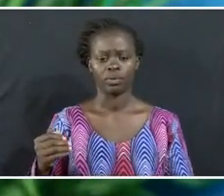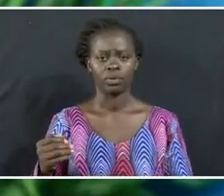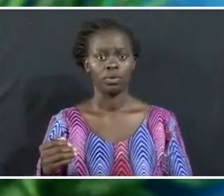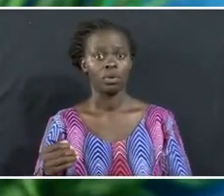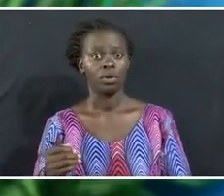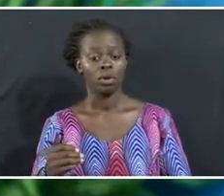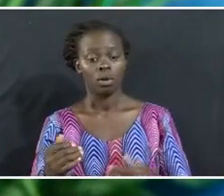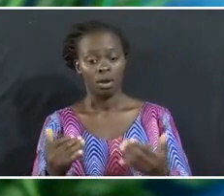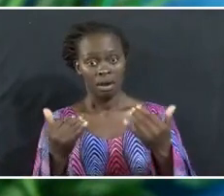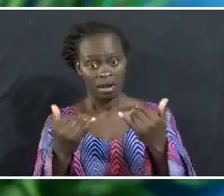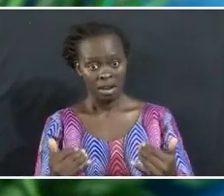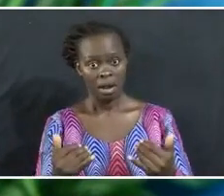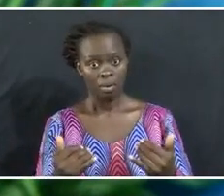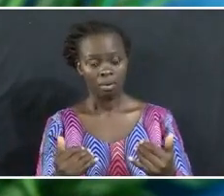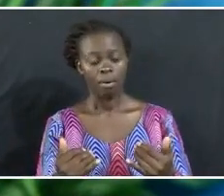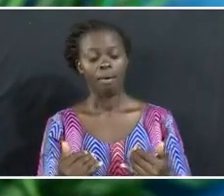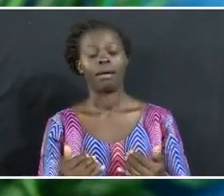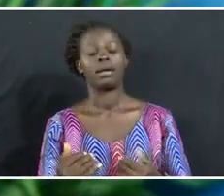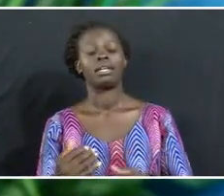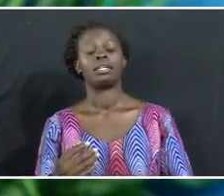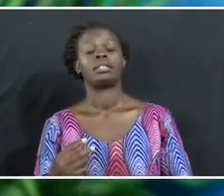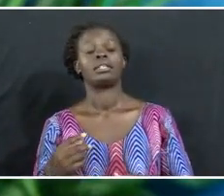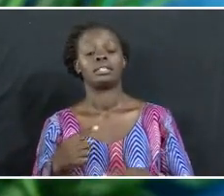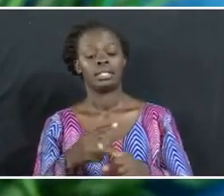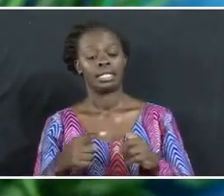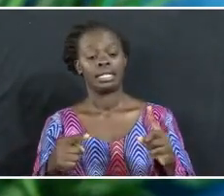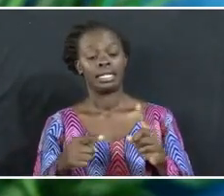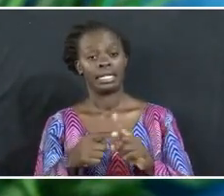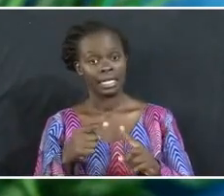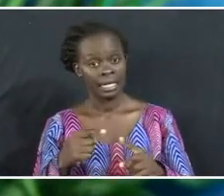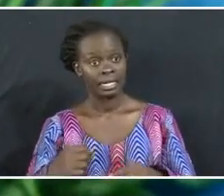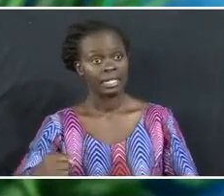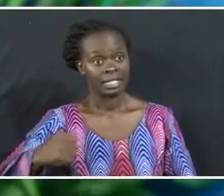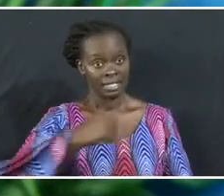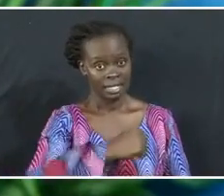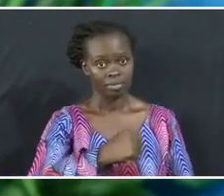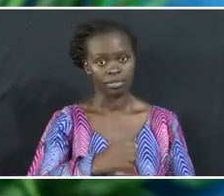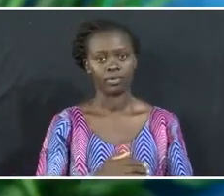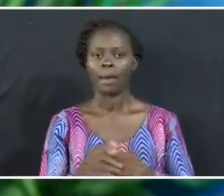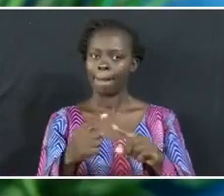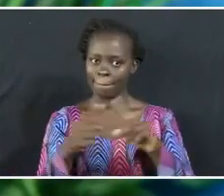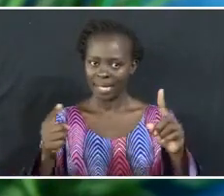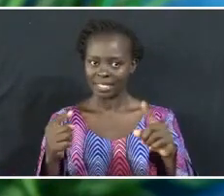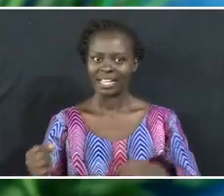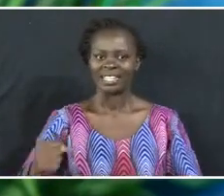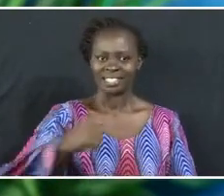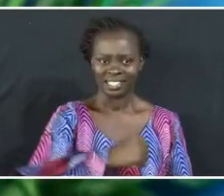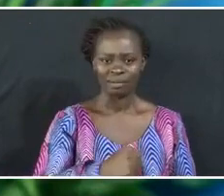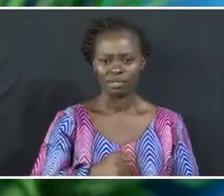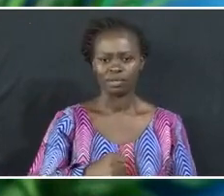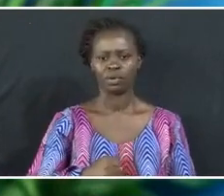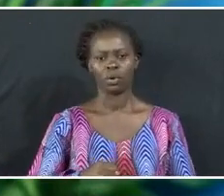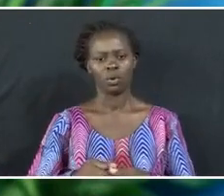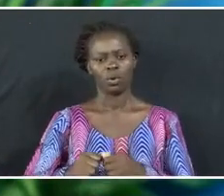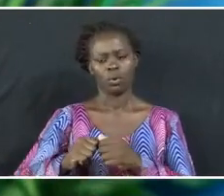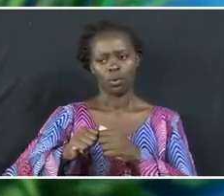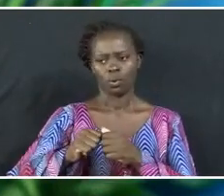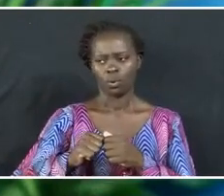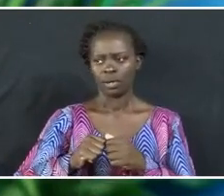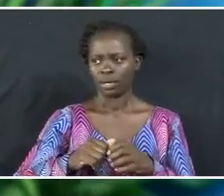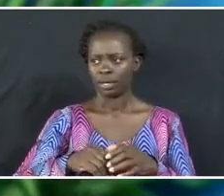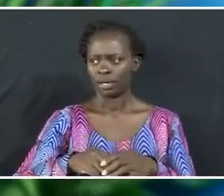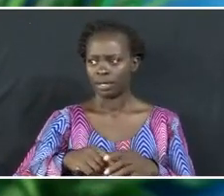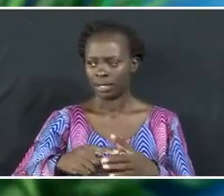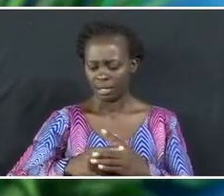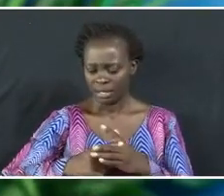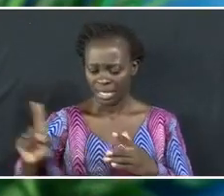kill him at dawn." Samson managed to escape. Even though Samson had